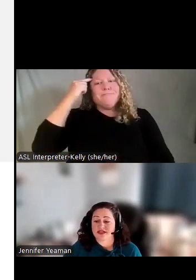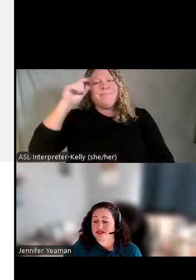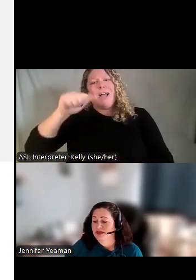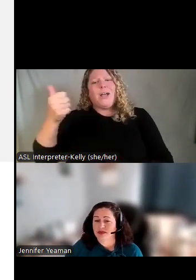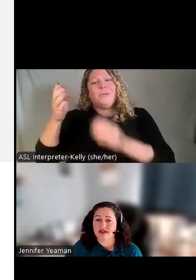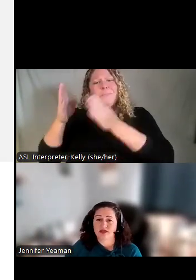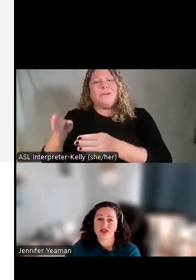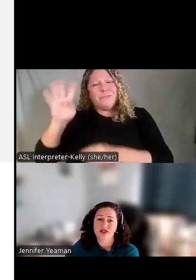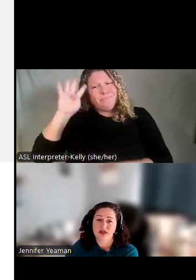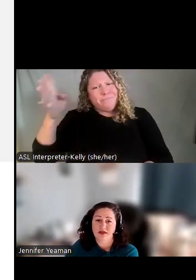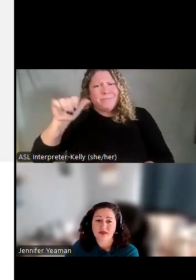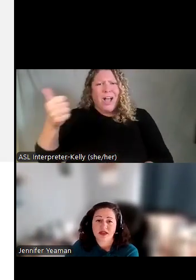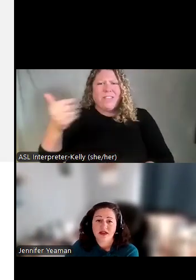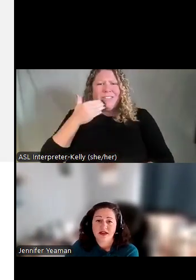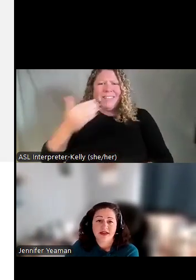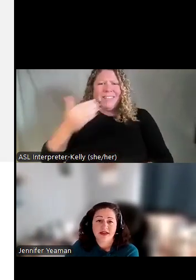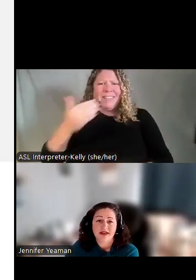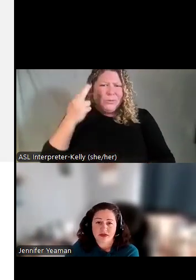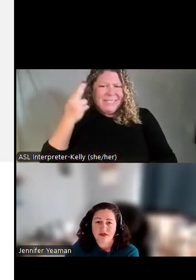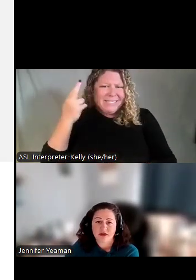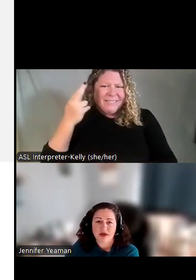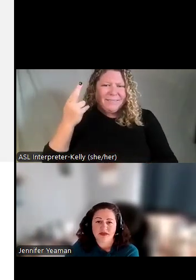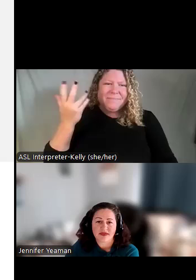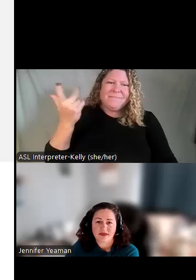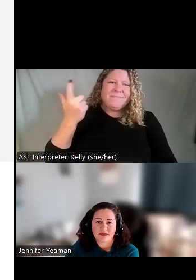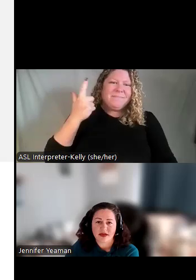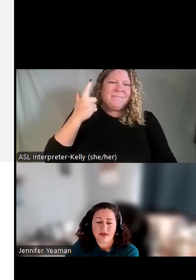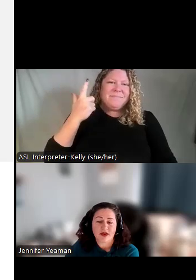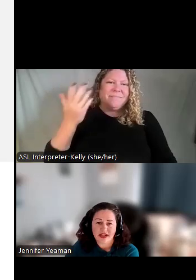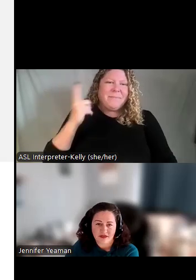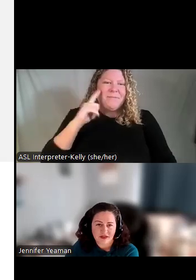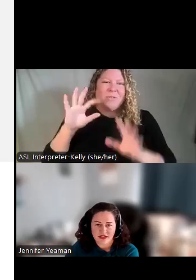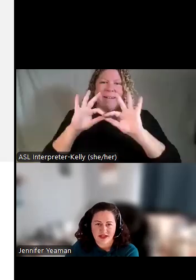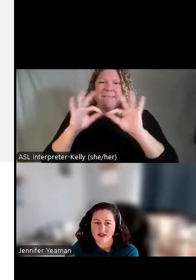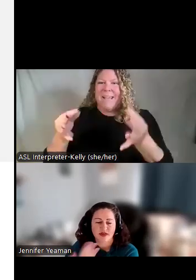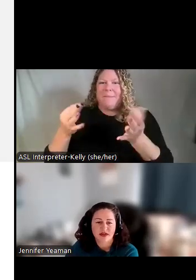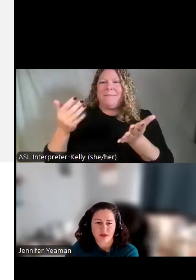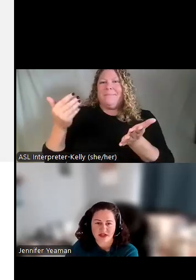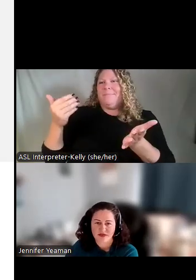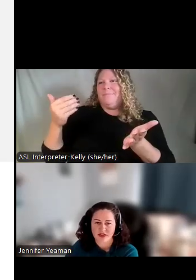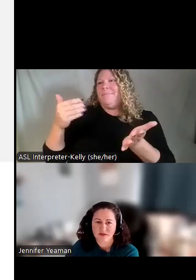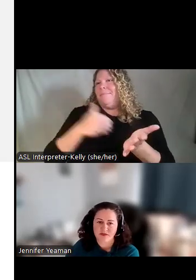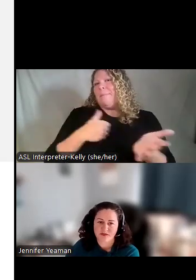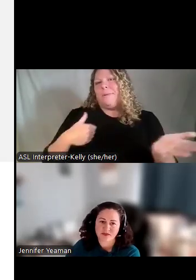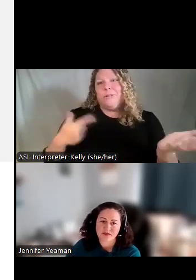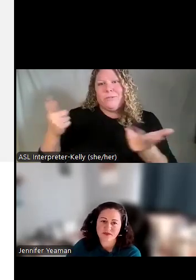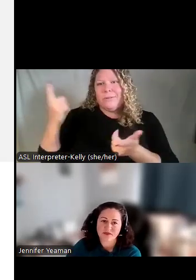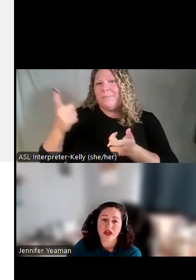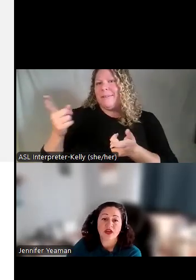of your choice. Maybe it was to a family member for a party gift you received, whatever works for